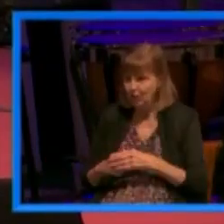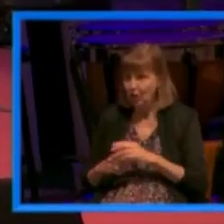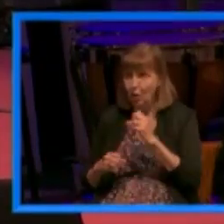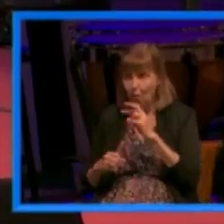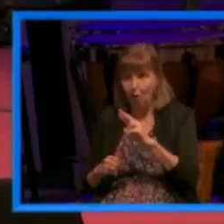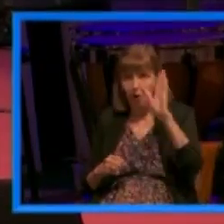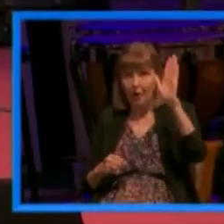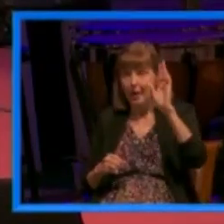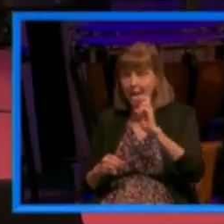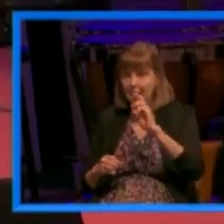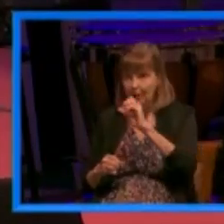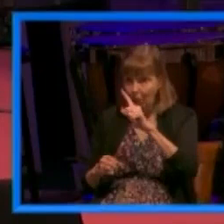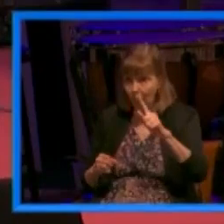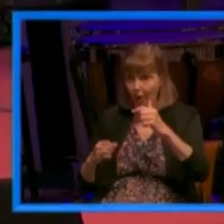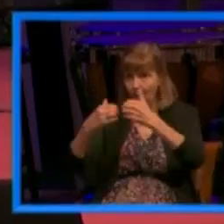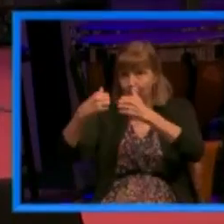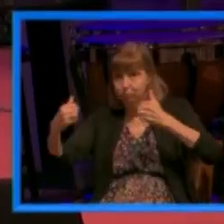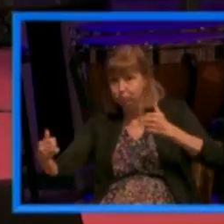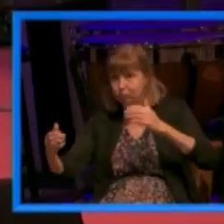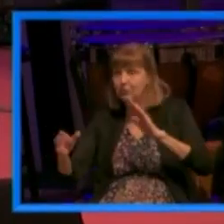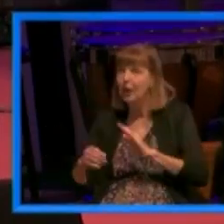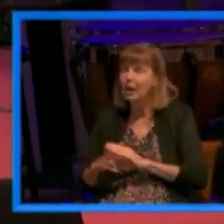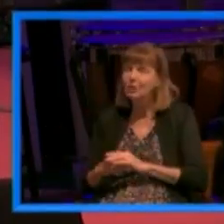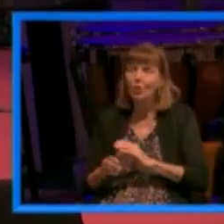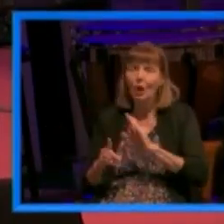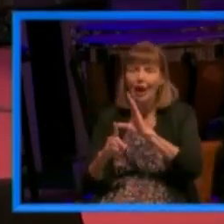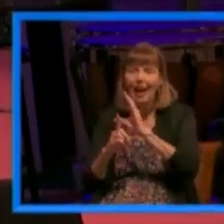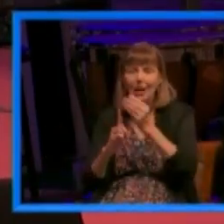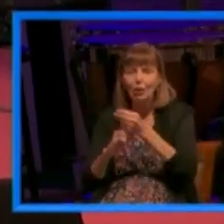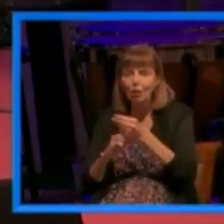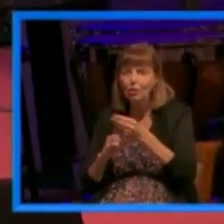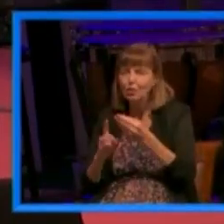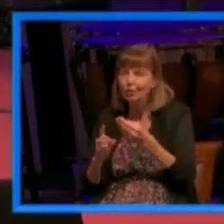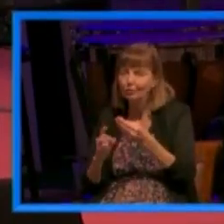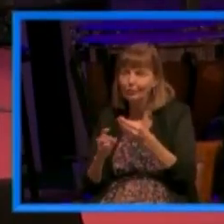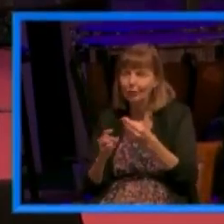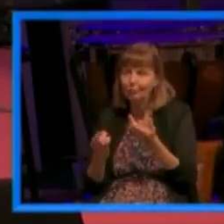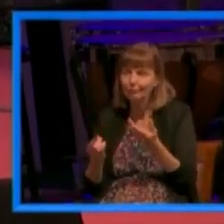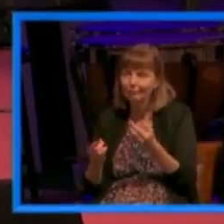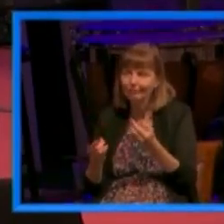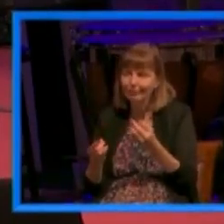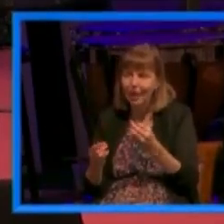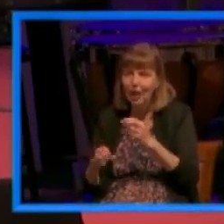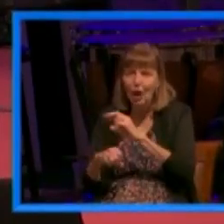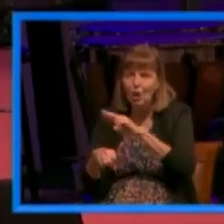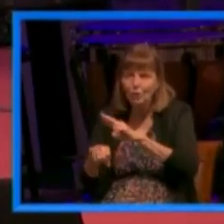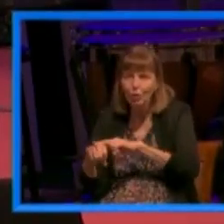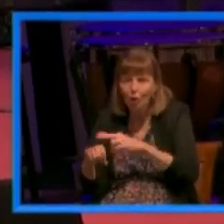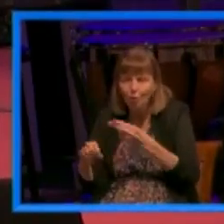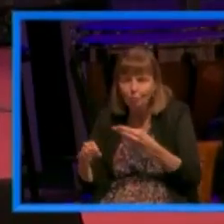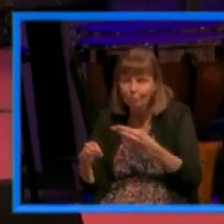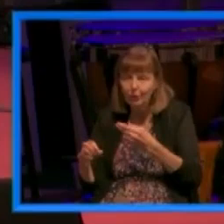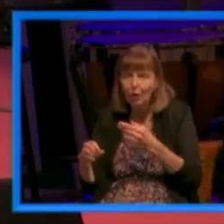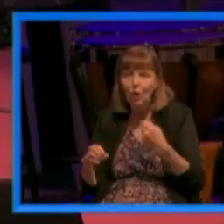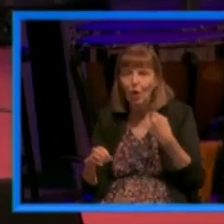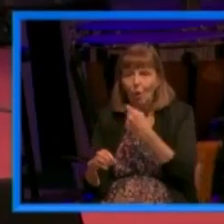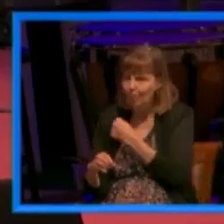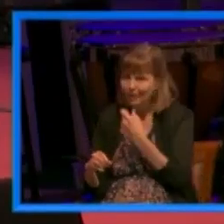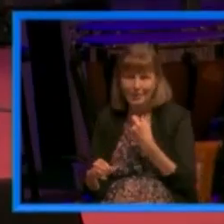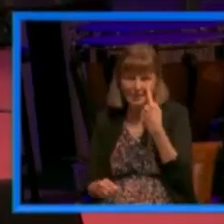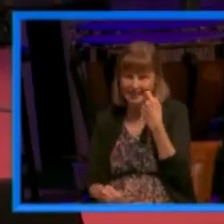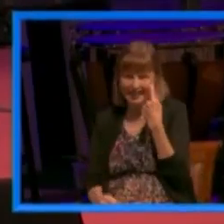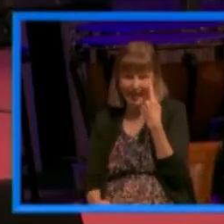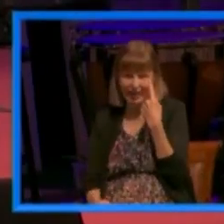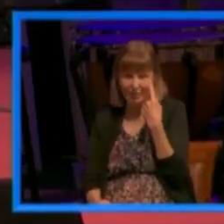And so, and again, here is one of those cultural norms that we have no understanding of. All the nations around Abraham would